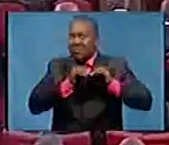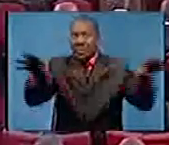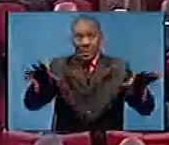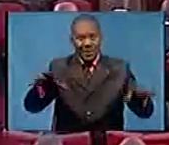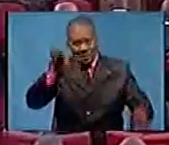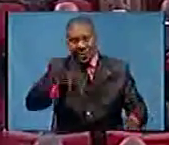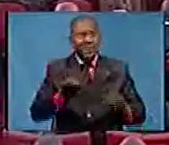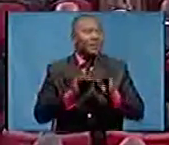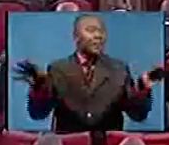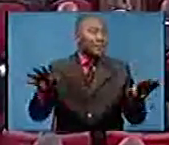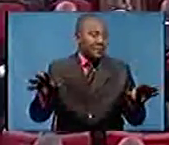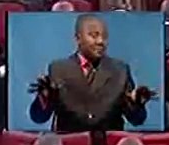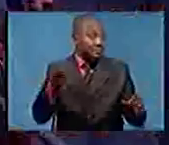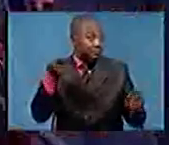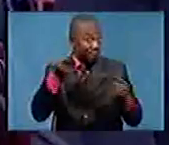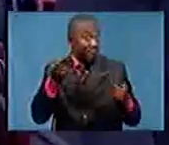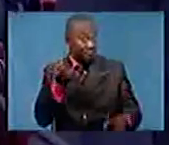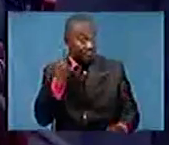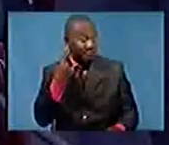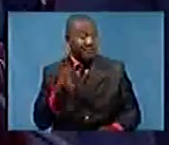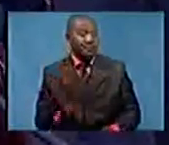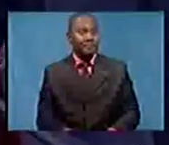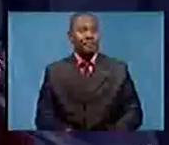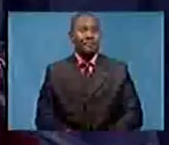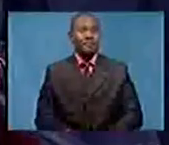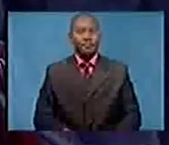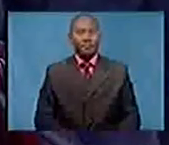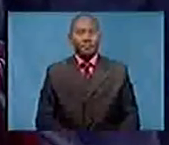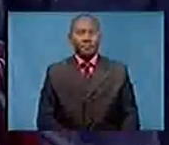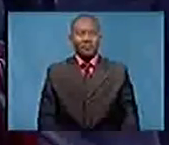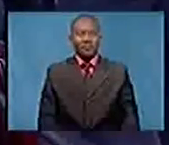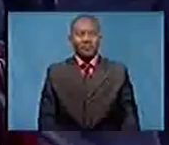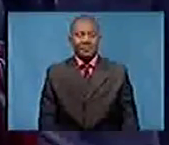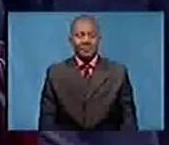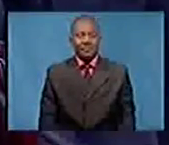all. My lord. No, let me finish. Oh.